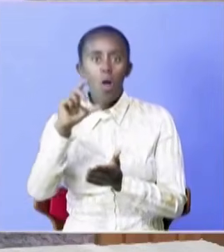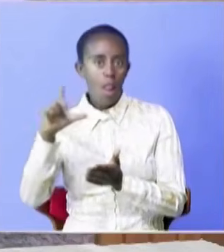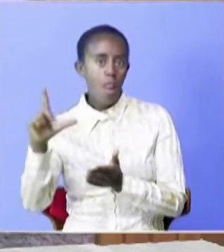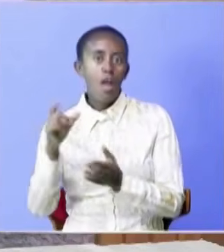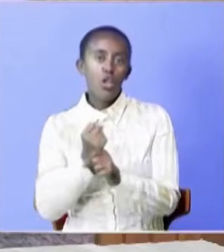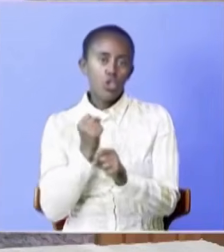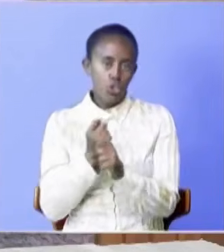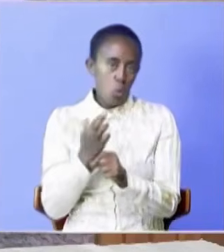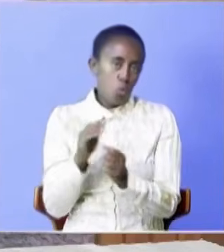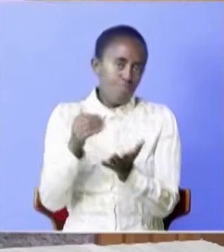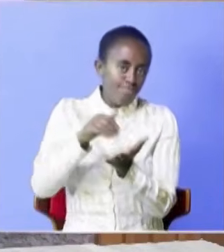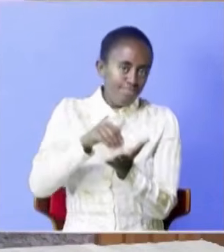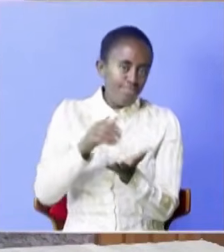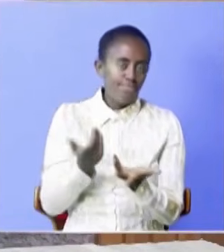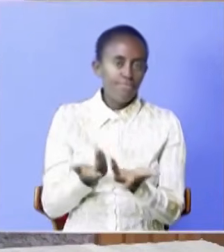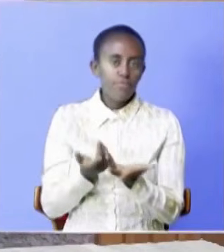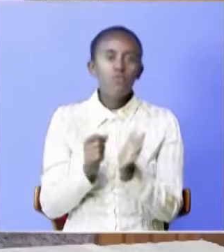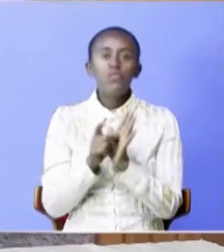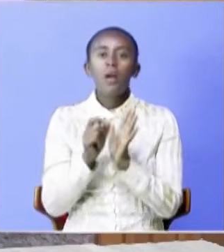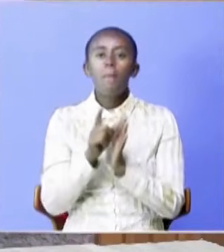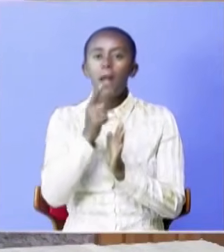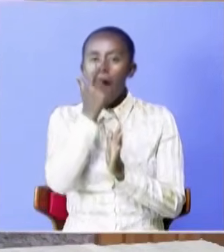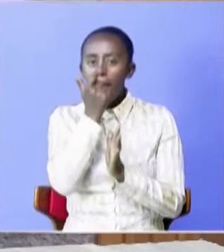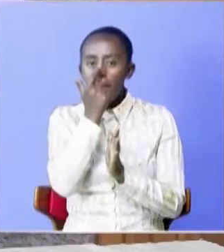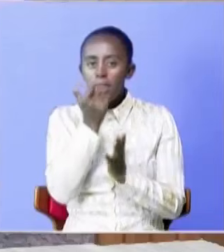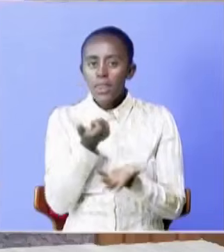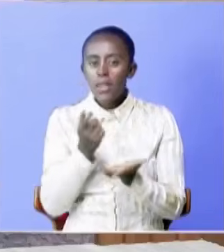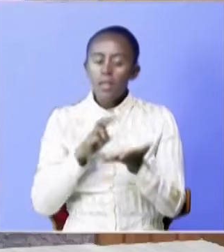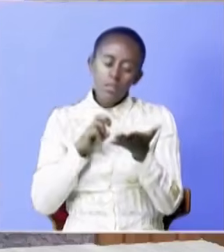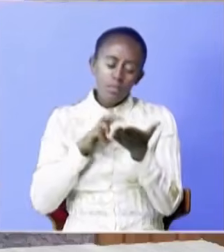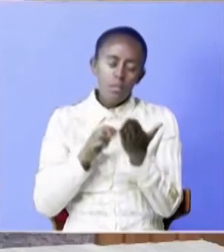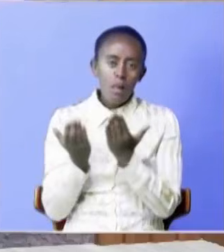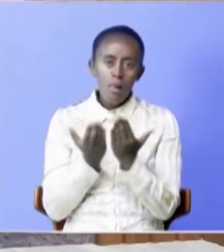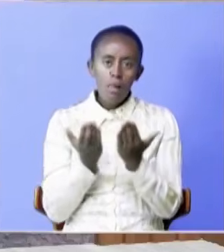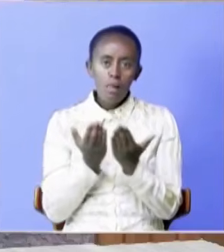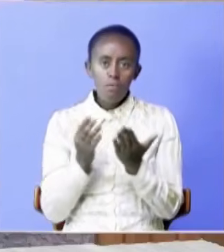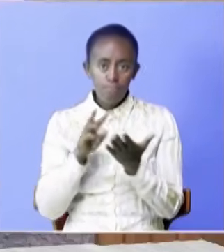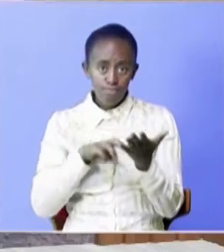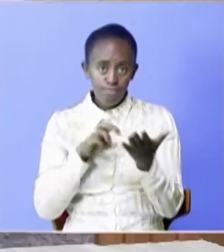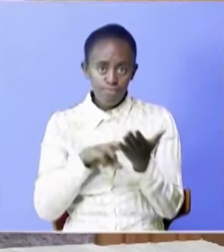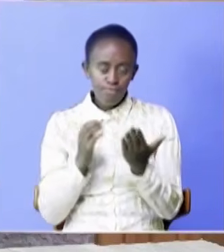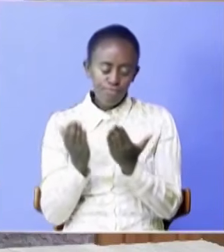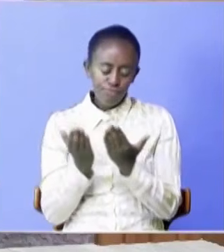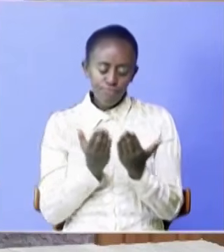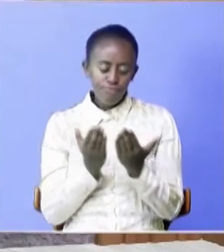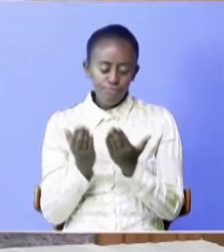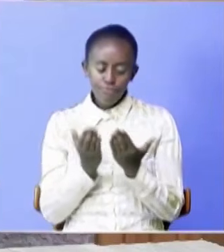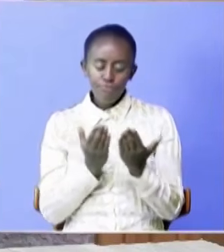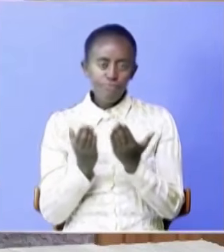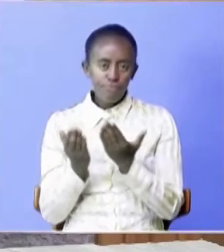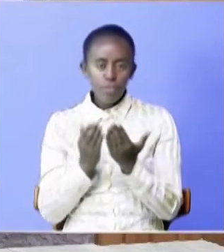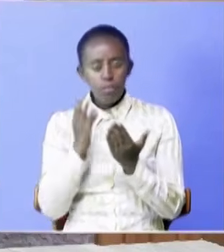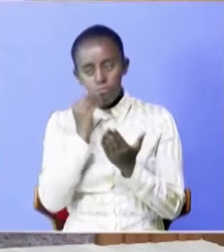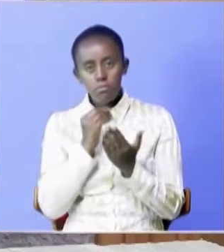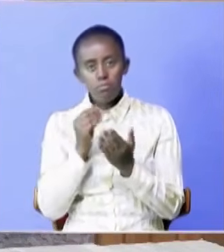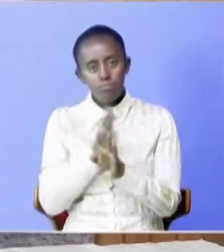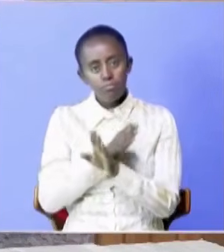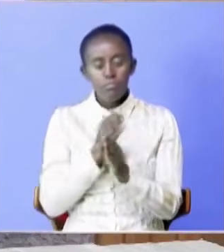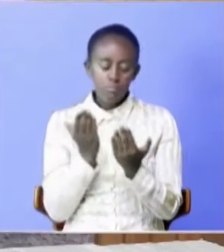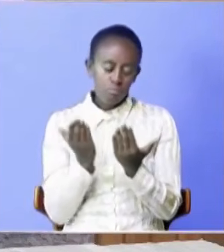example, some people have a habit of reading books before they go to sleep. So if it